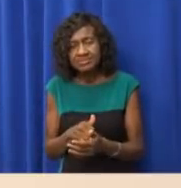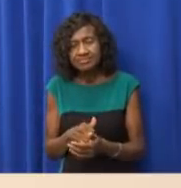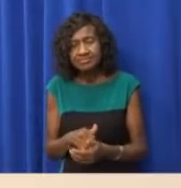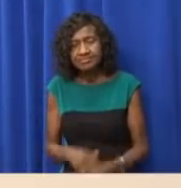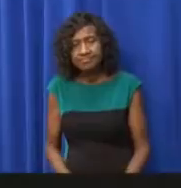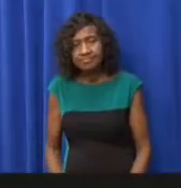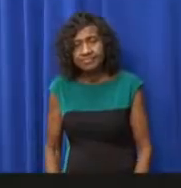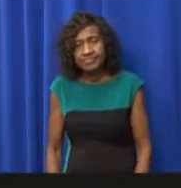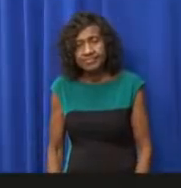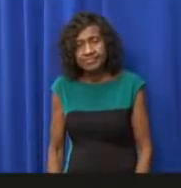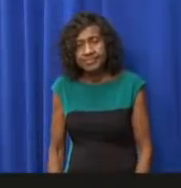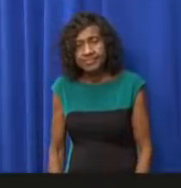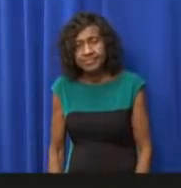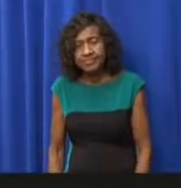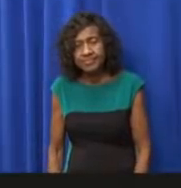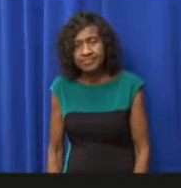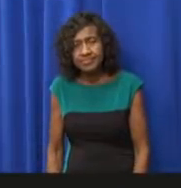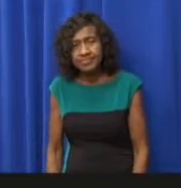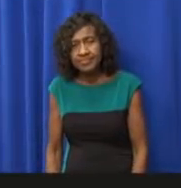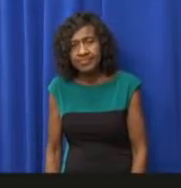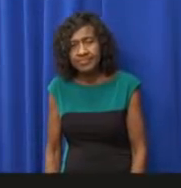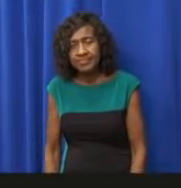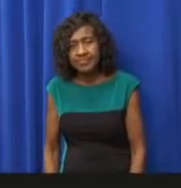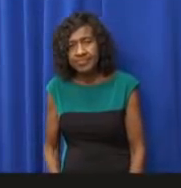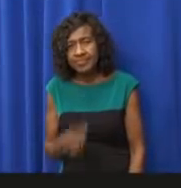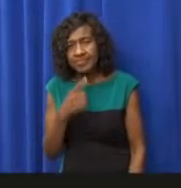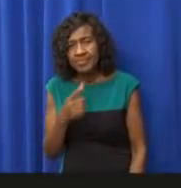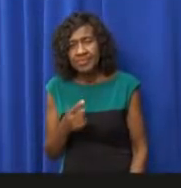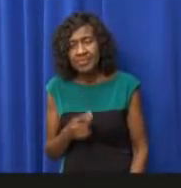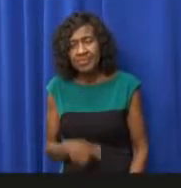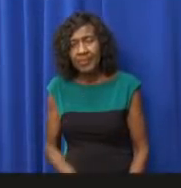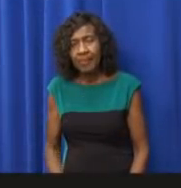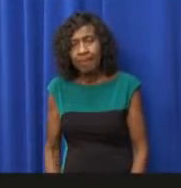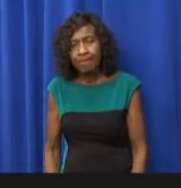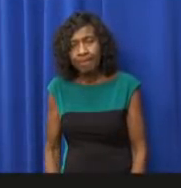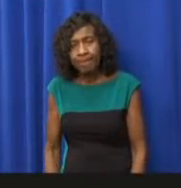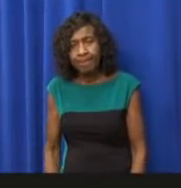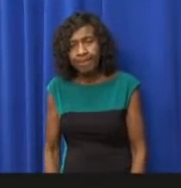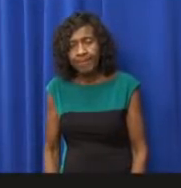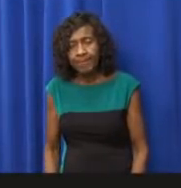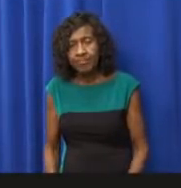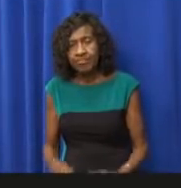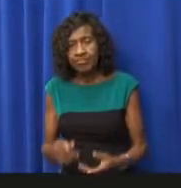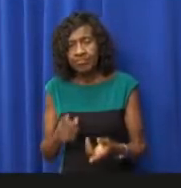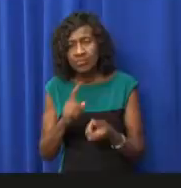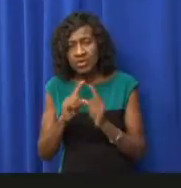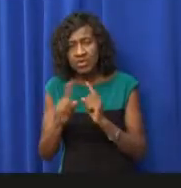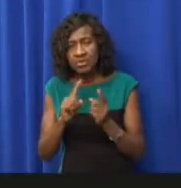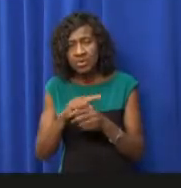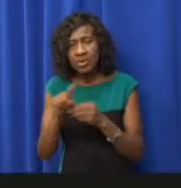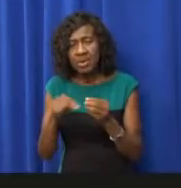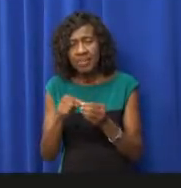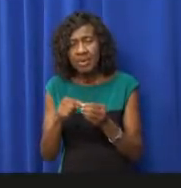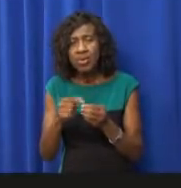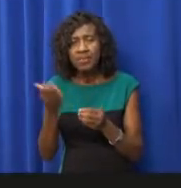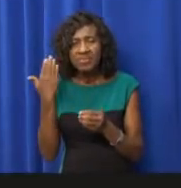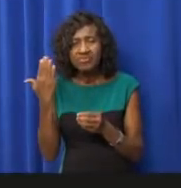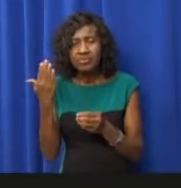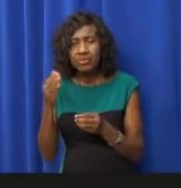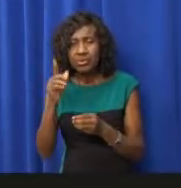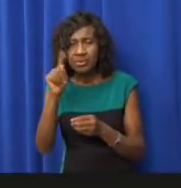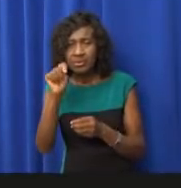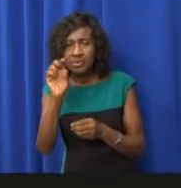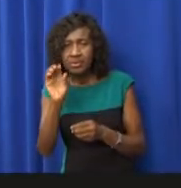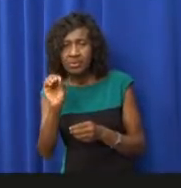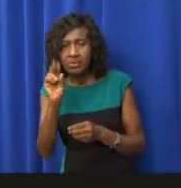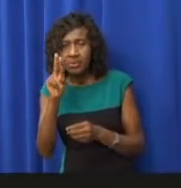Okay, because obviously you're going to want to know how much money you've got to spend, because earlier on you spoke about the tourism jobs, and you said that